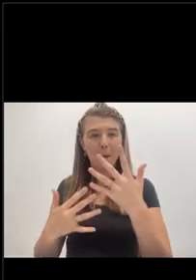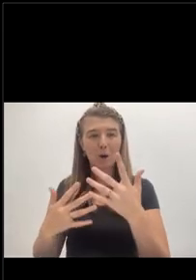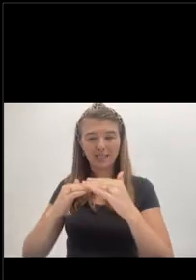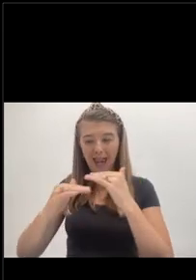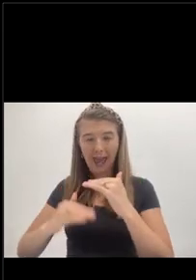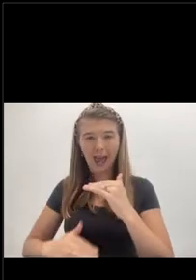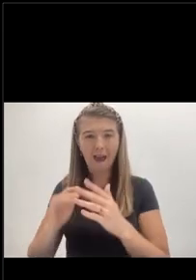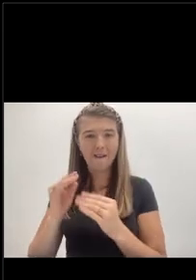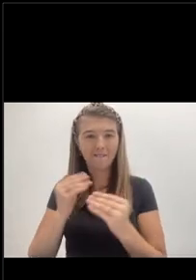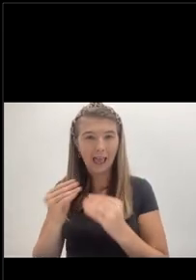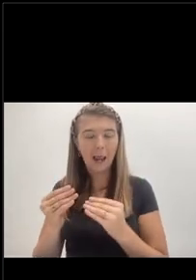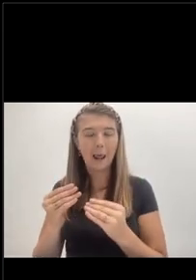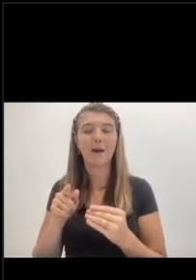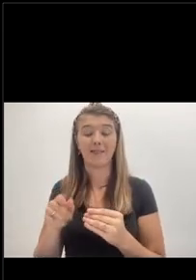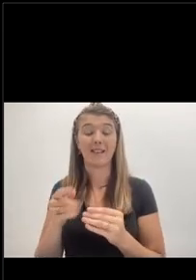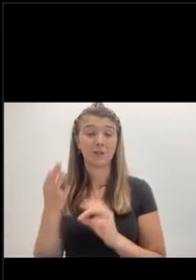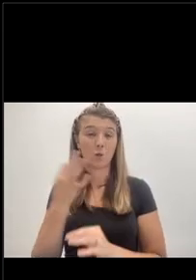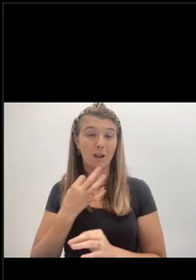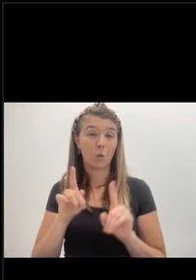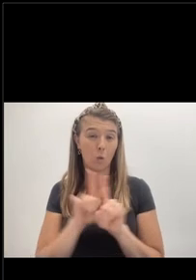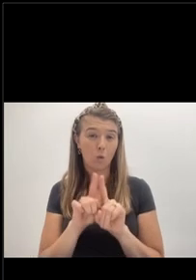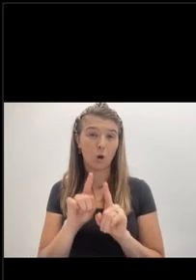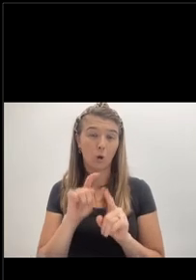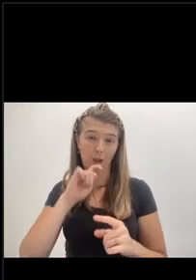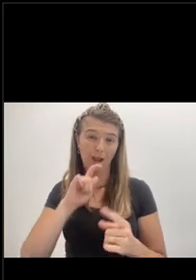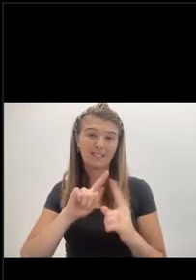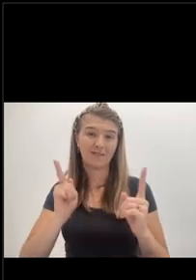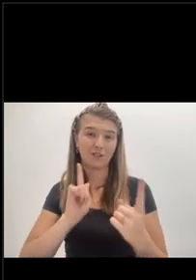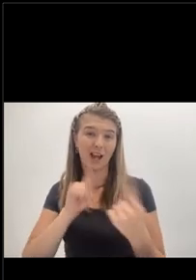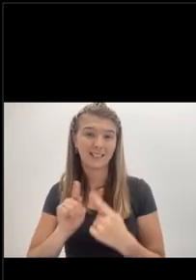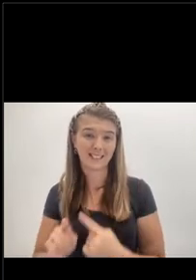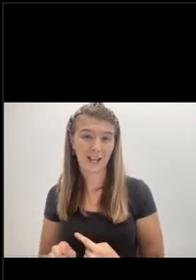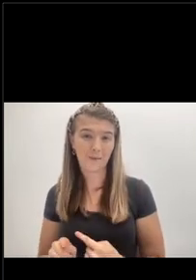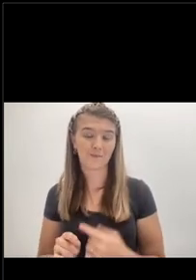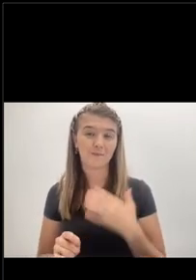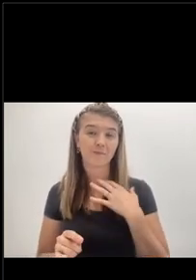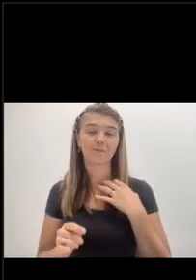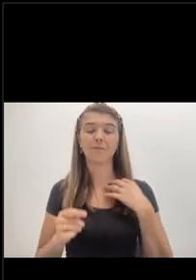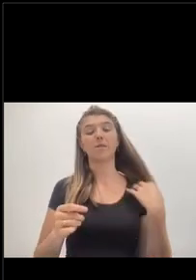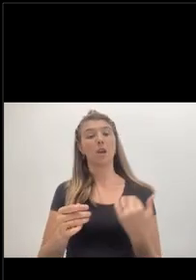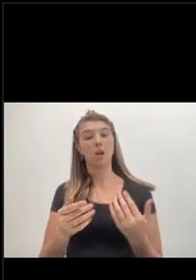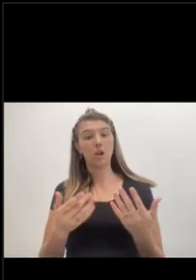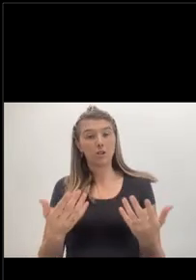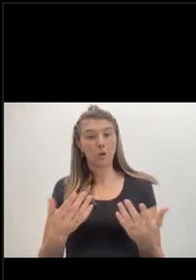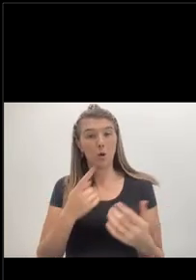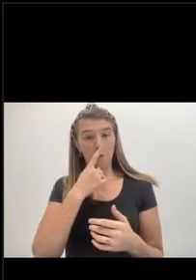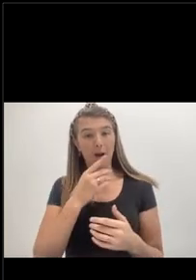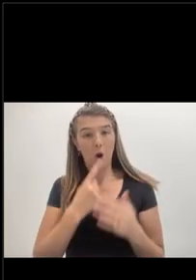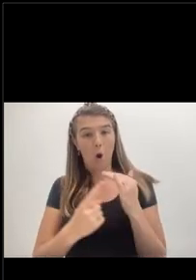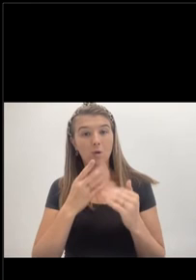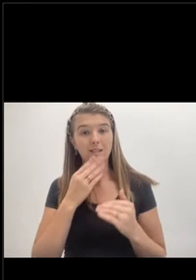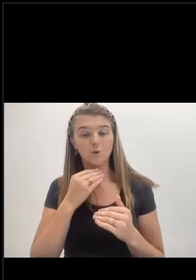films and so forth, this question is also answered a bit differently, because there we can, for example, only use pyrolysis in a lot of